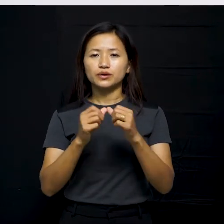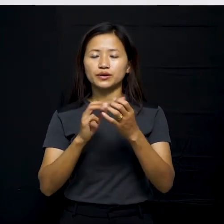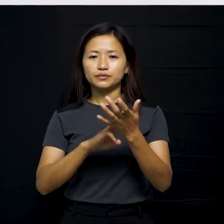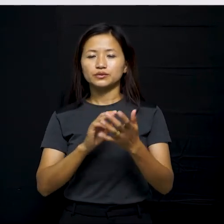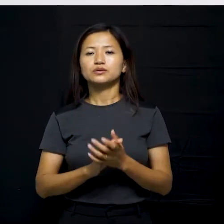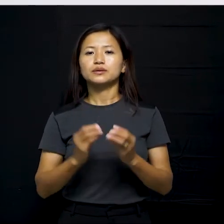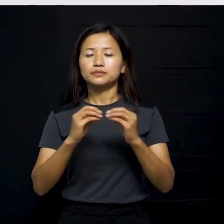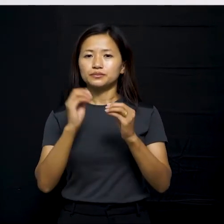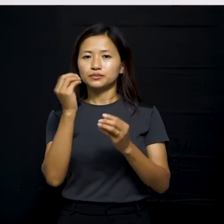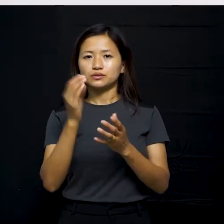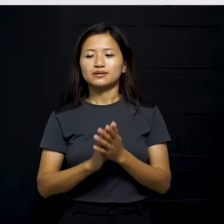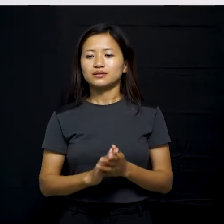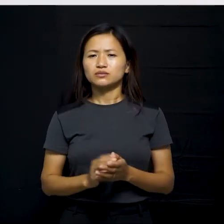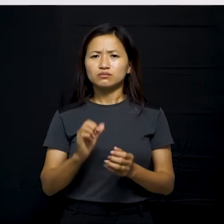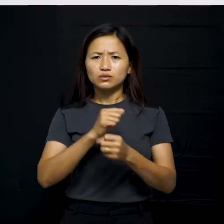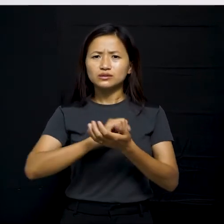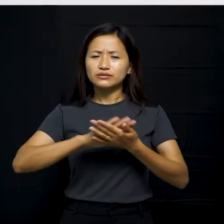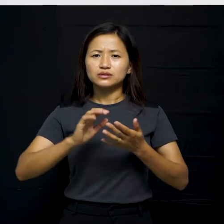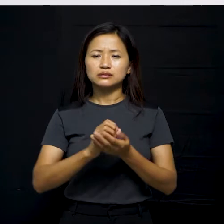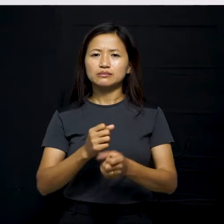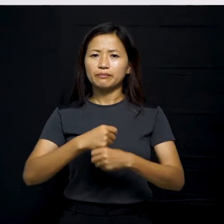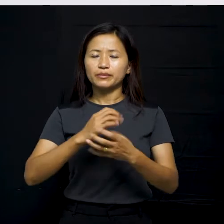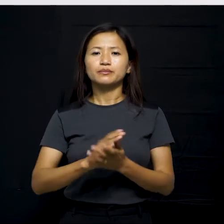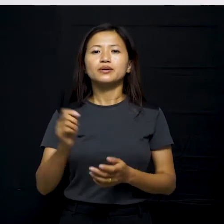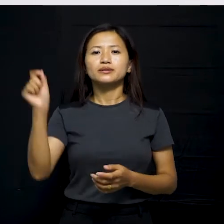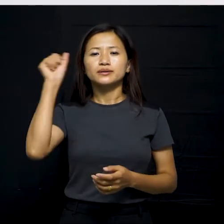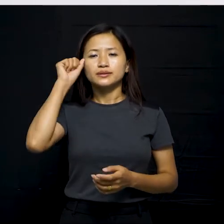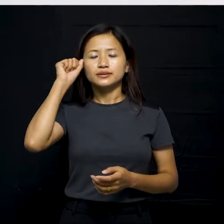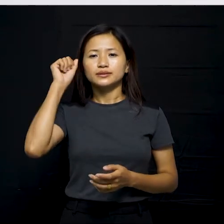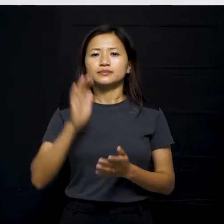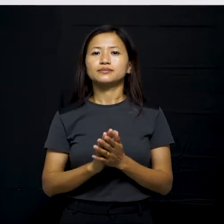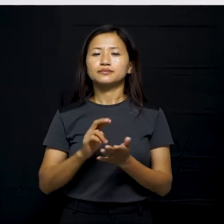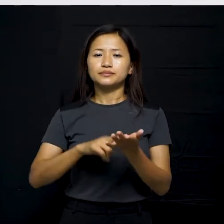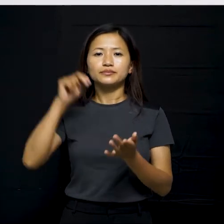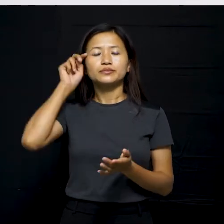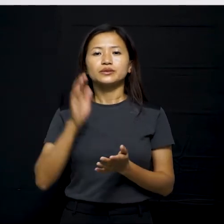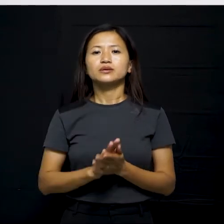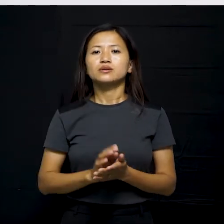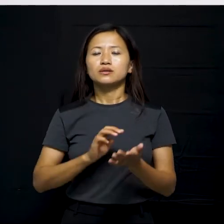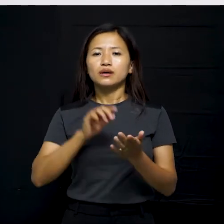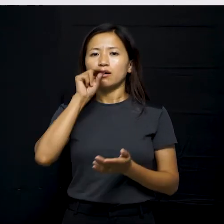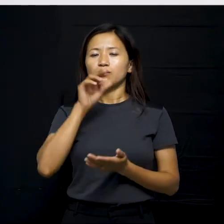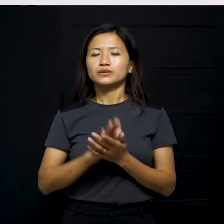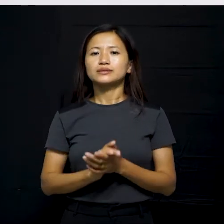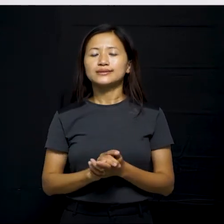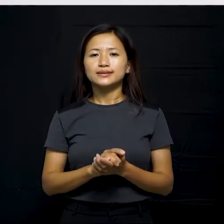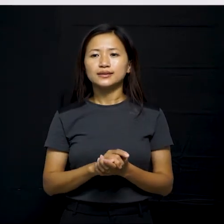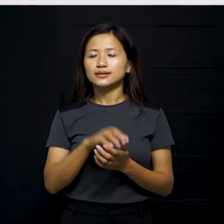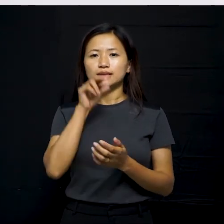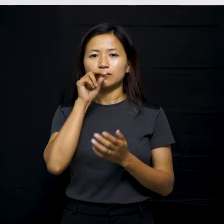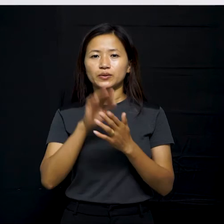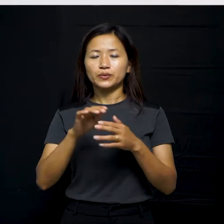by the Sema Nagas. Now next is the hornbill. Hornbill is a bird, and it has